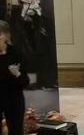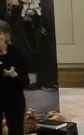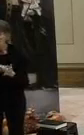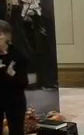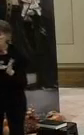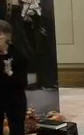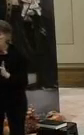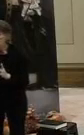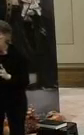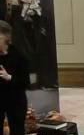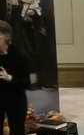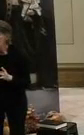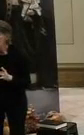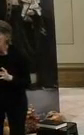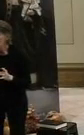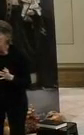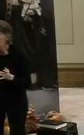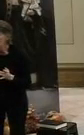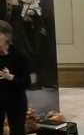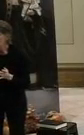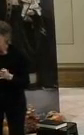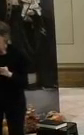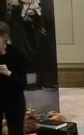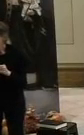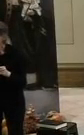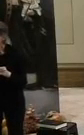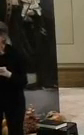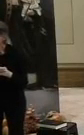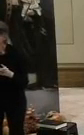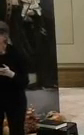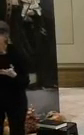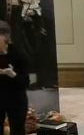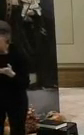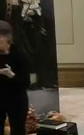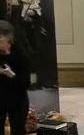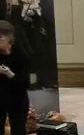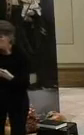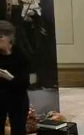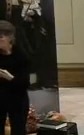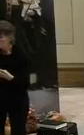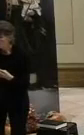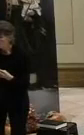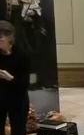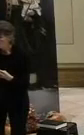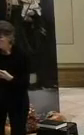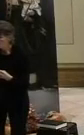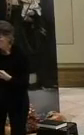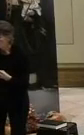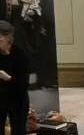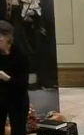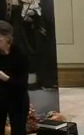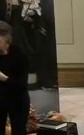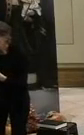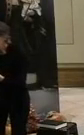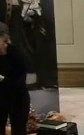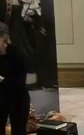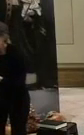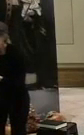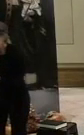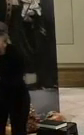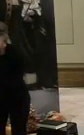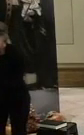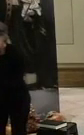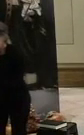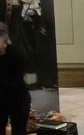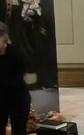Jesus says, that which you do to the least of my brothers, you do to me. Don't keep family members and friends with